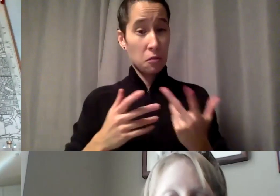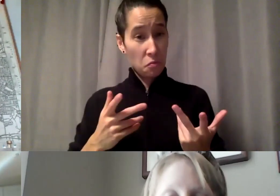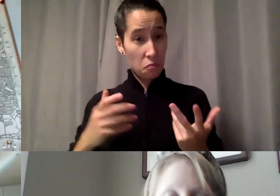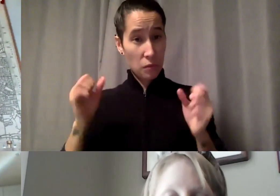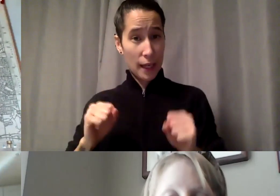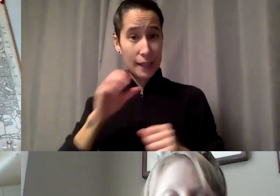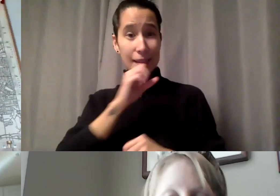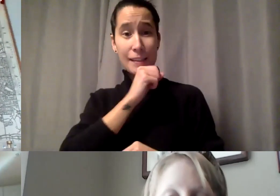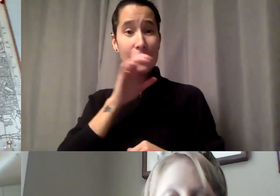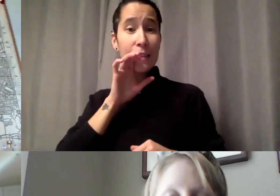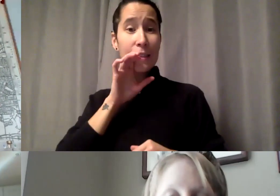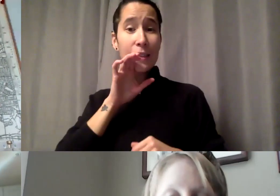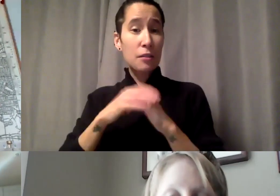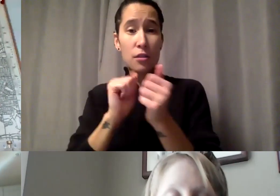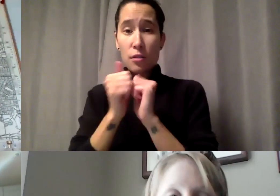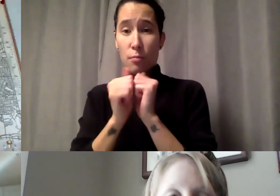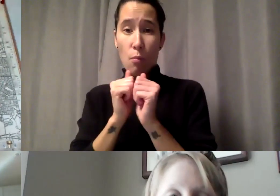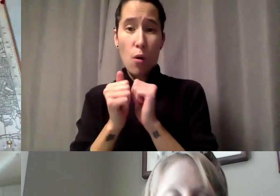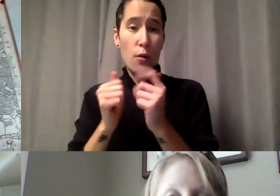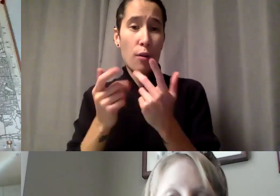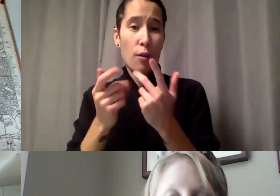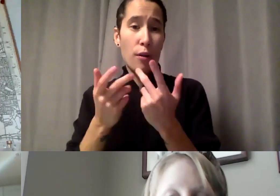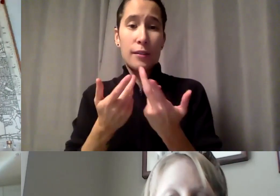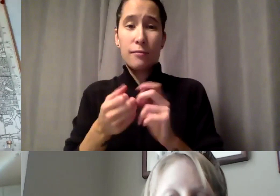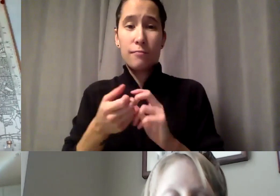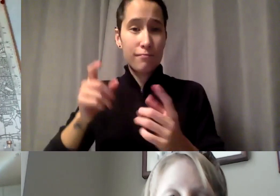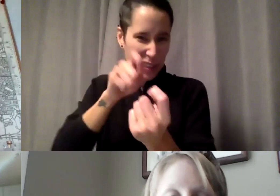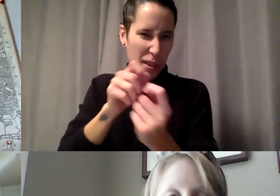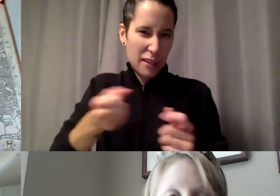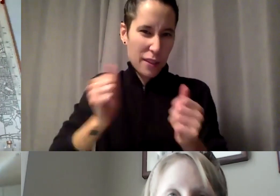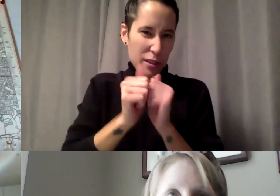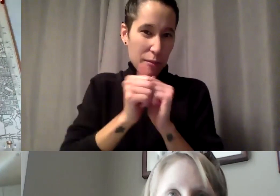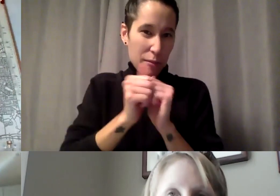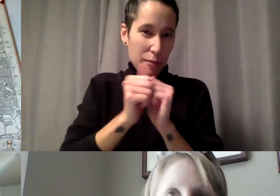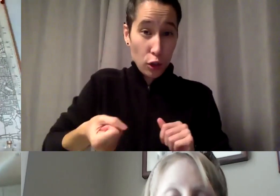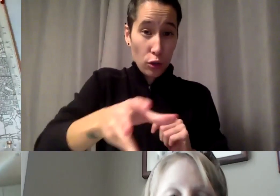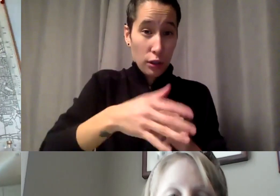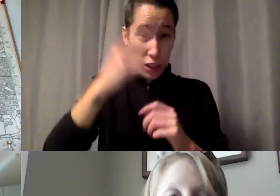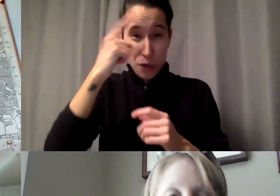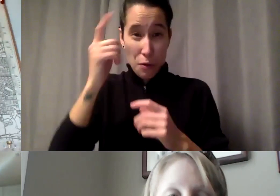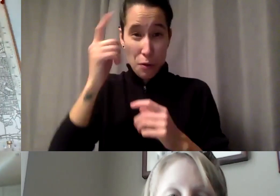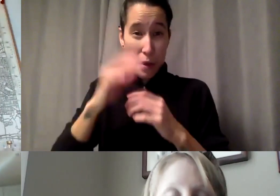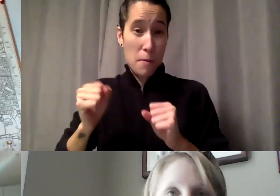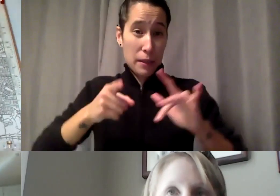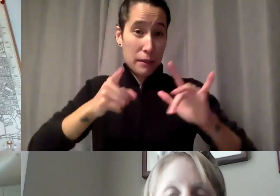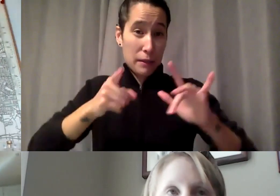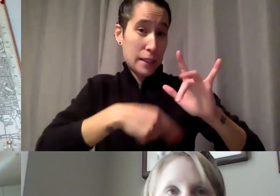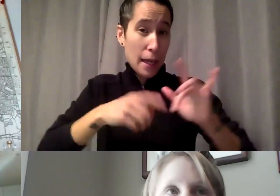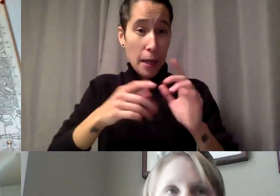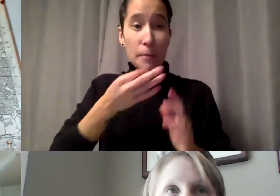seniors sport, in specific here, curling, will be exempt anytime soon?